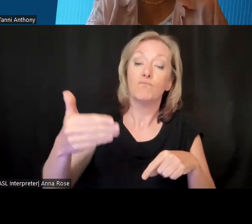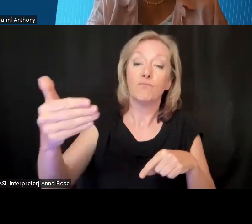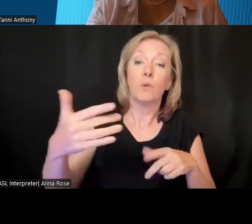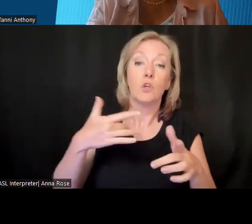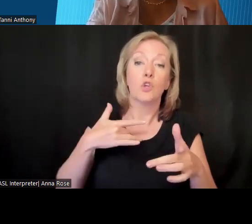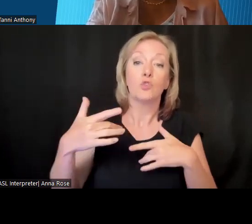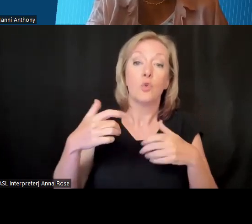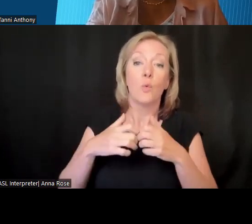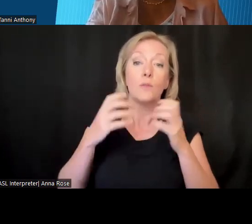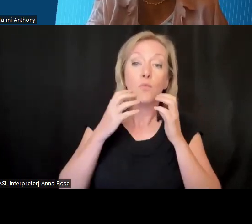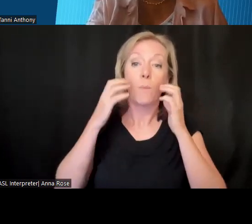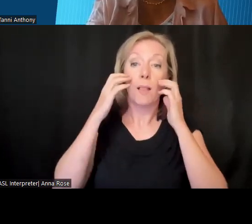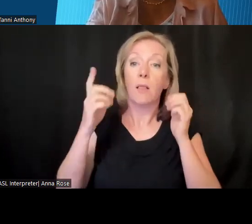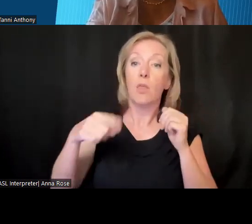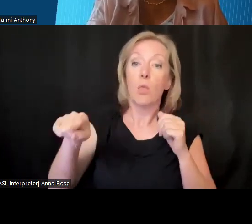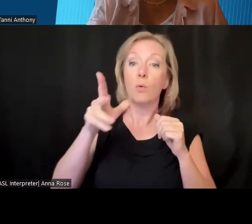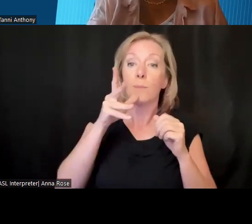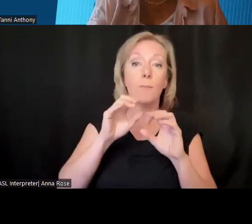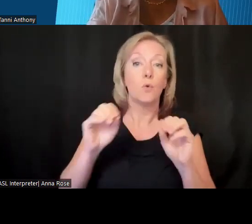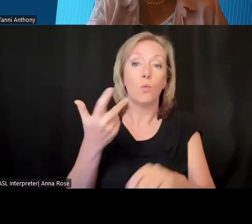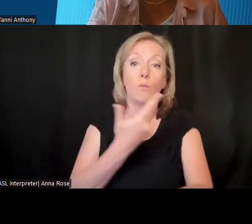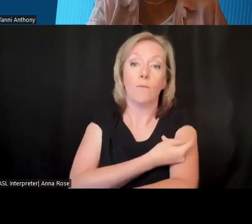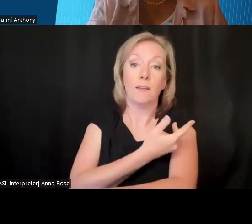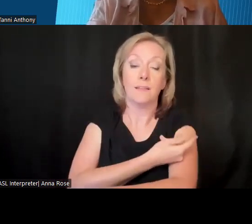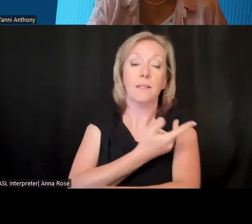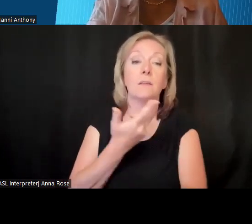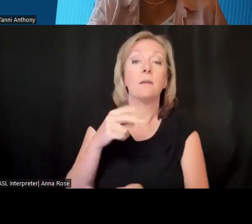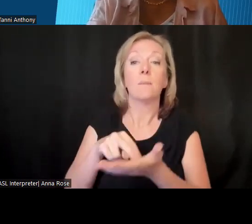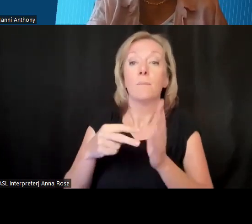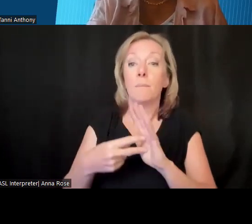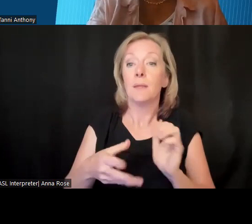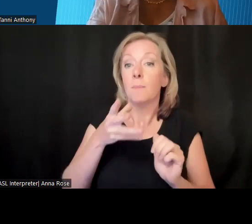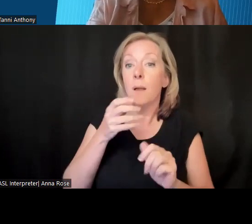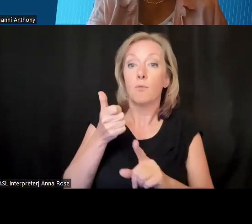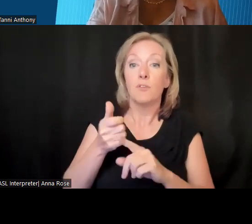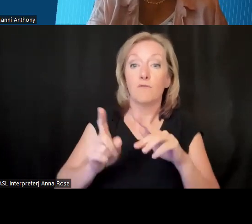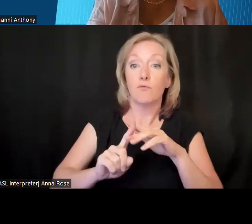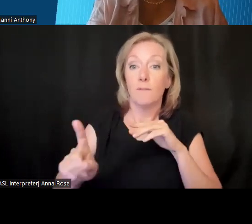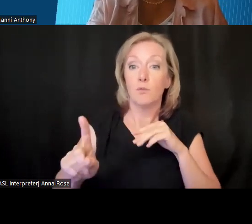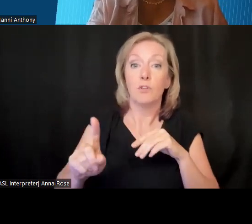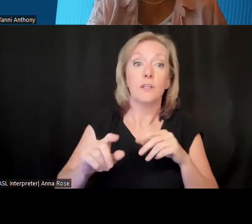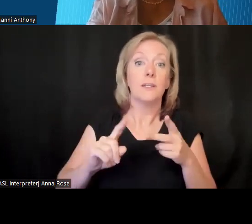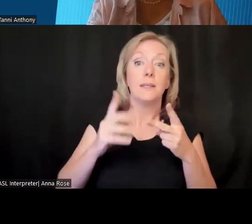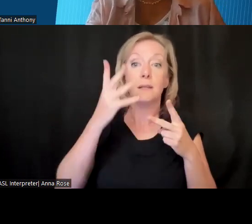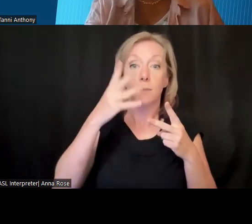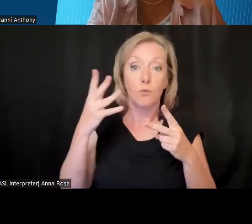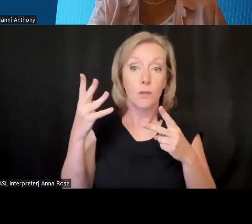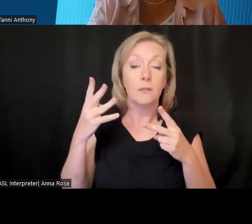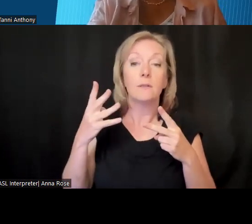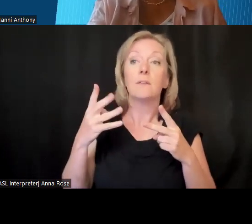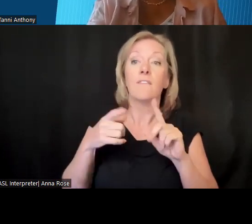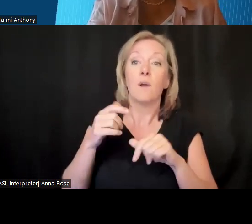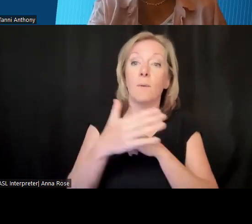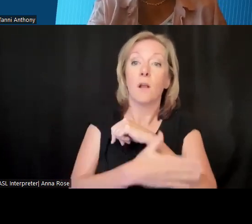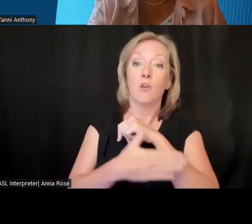rubella is the unvaccinated mother, and that may include a mother who's a refugee or an immigrant where they're coming from a